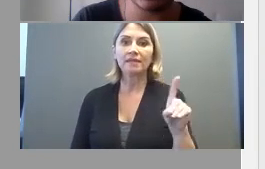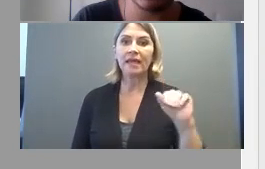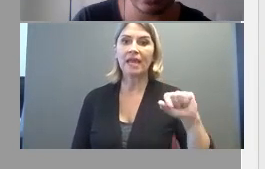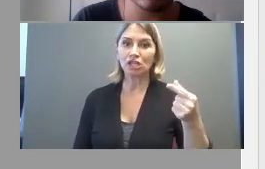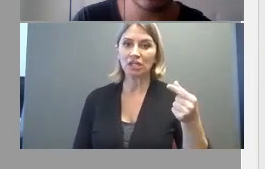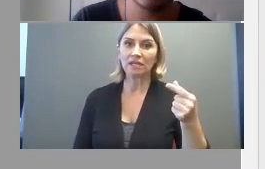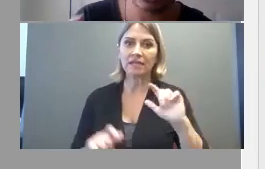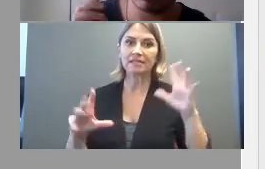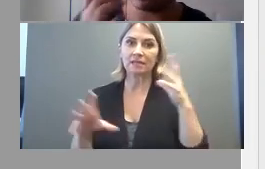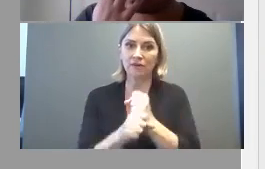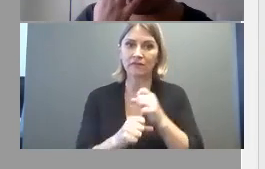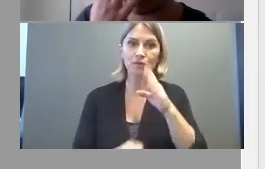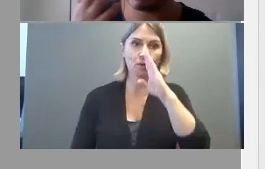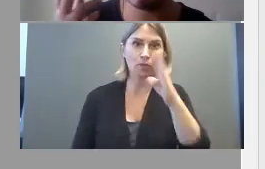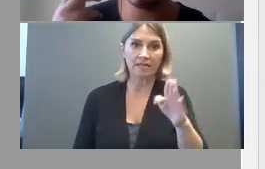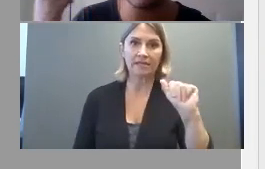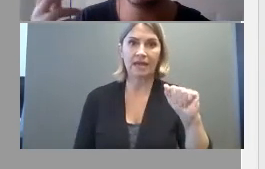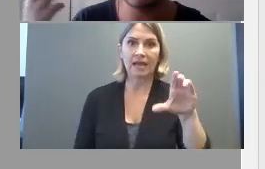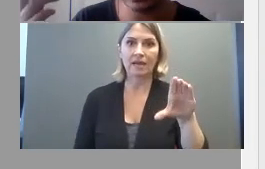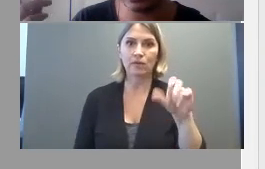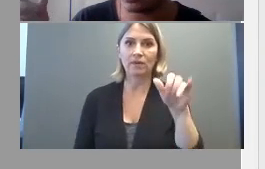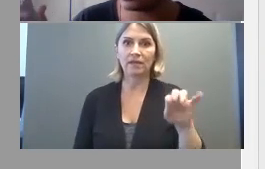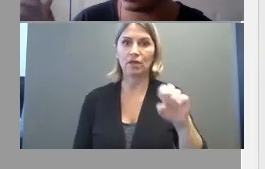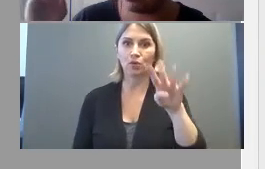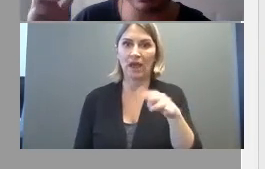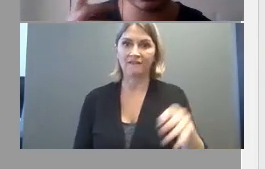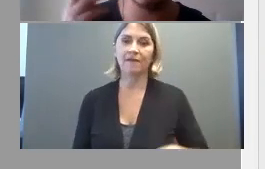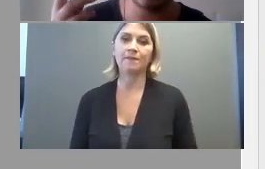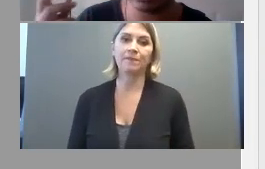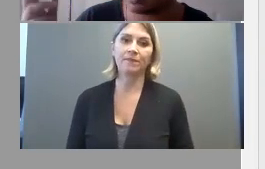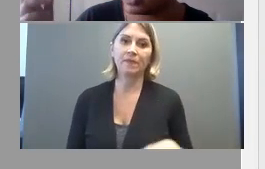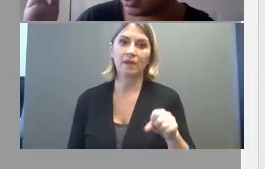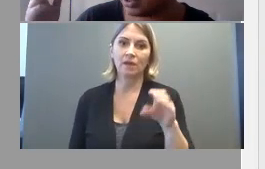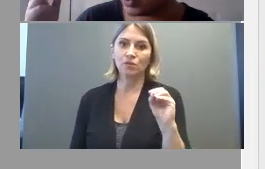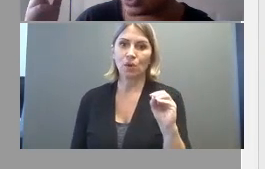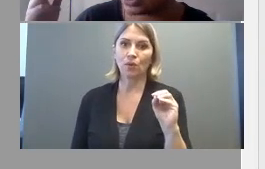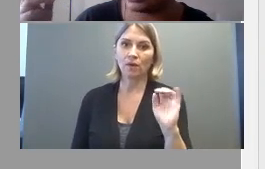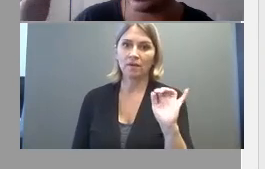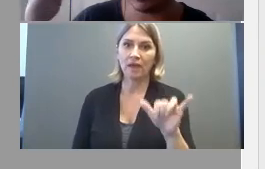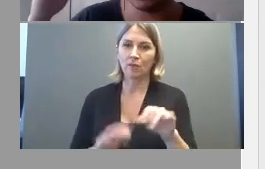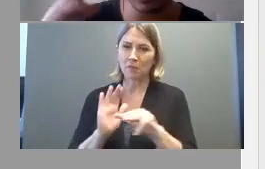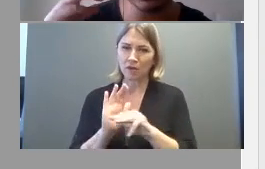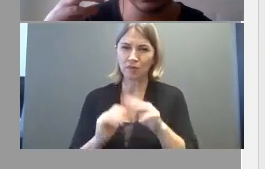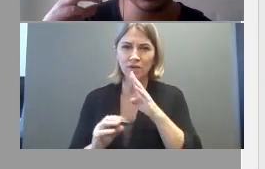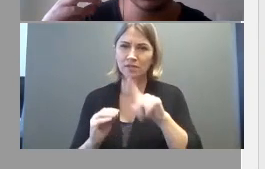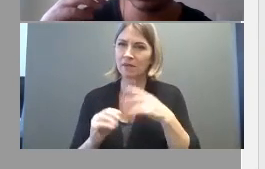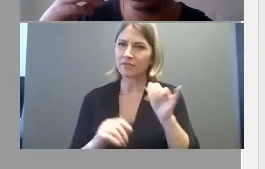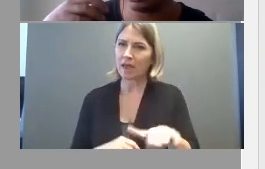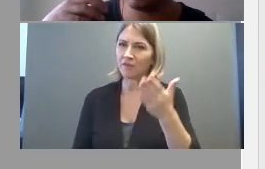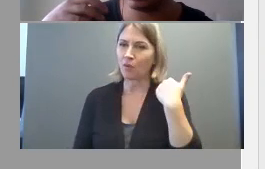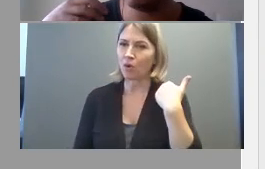directed acyclic graphs come up all the time when we are modeling causalities. So that basically I talked about this earlier. So essentially I want one